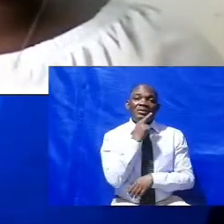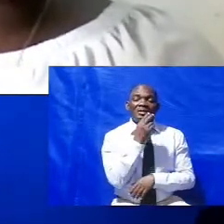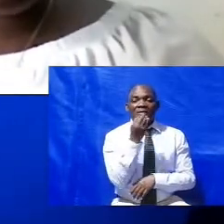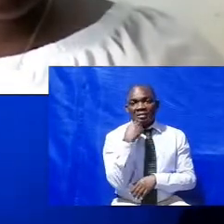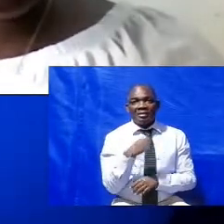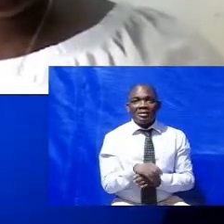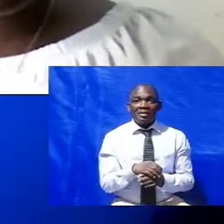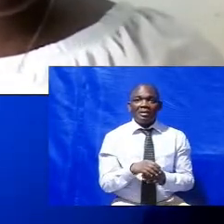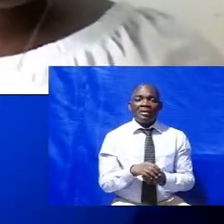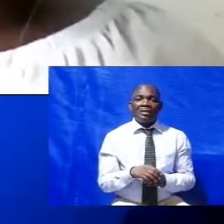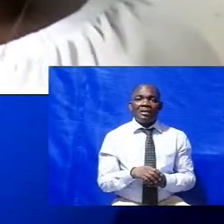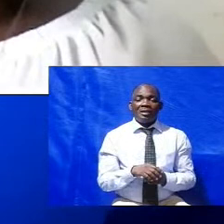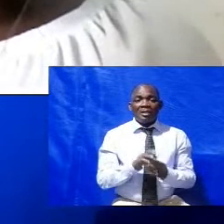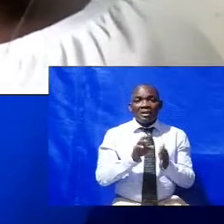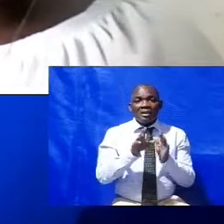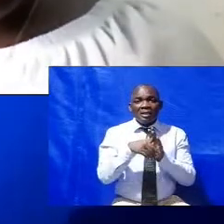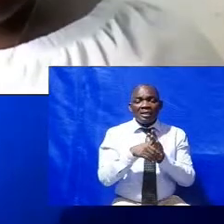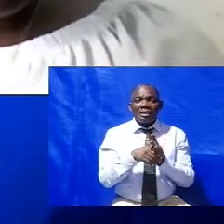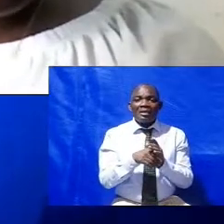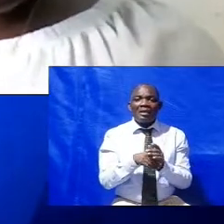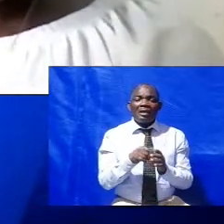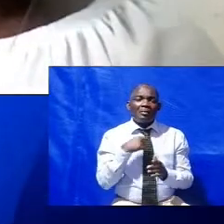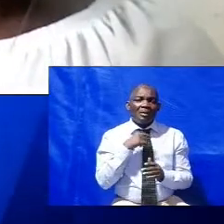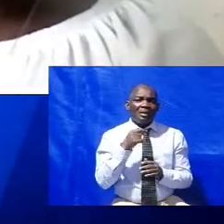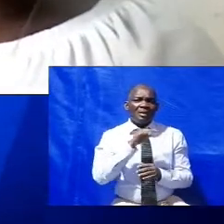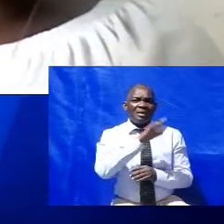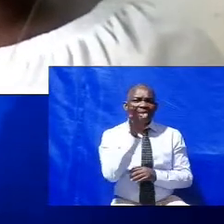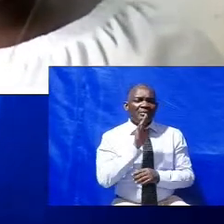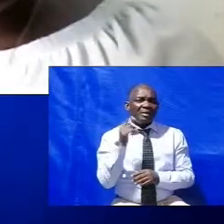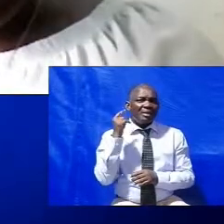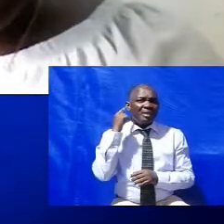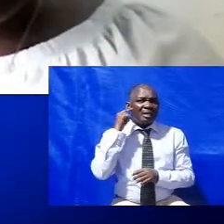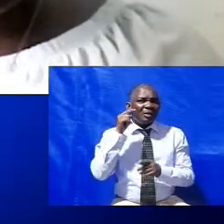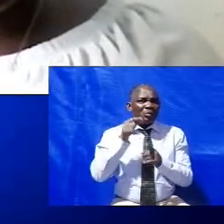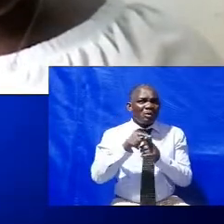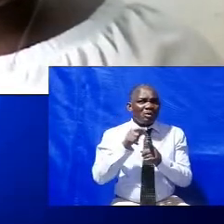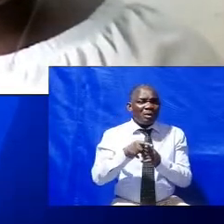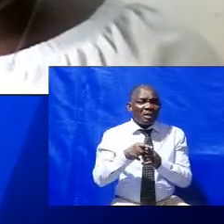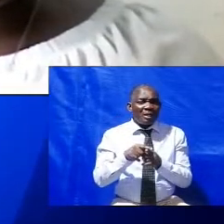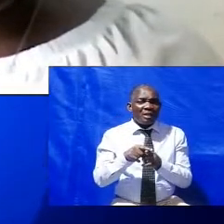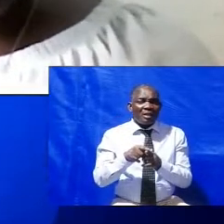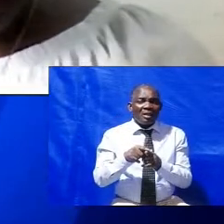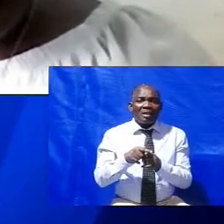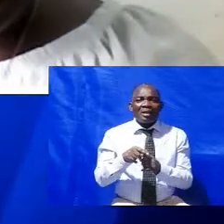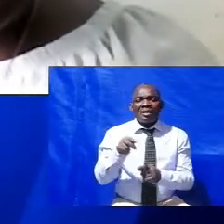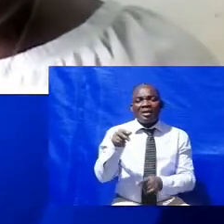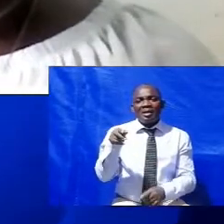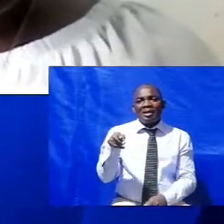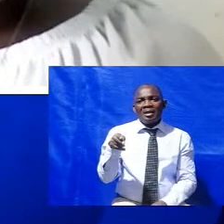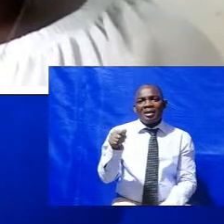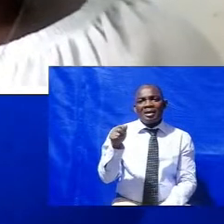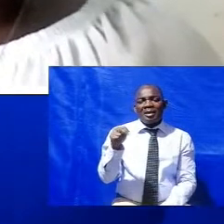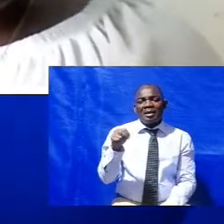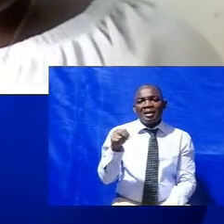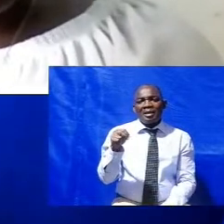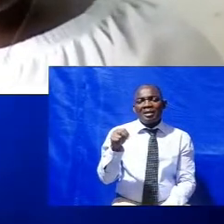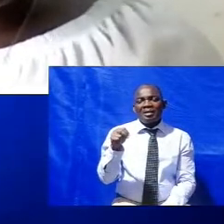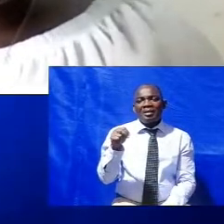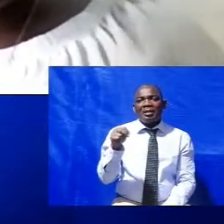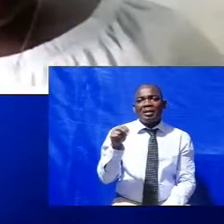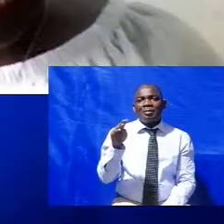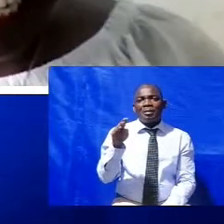a restaurant to eat. And then I had never had the word hamburger. So,